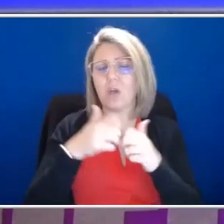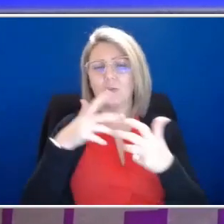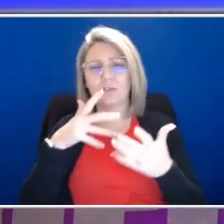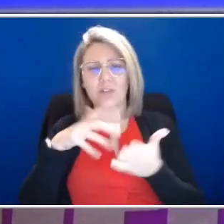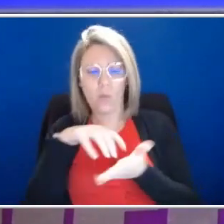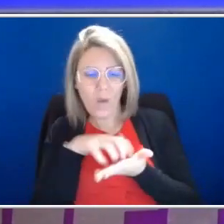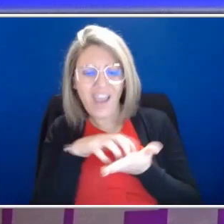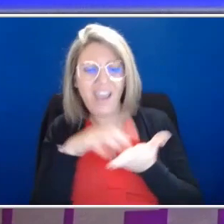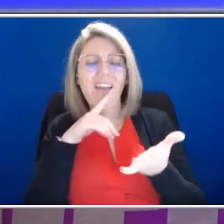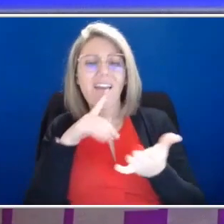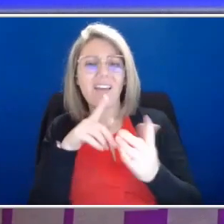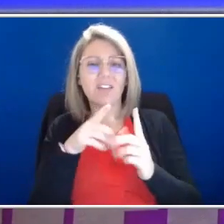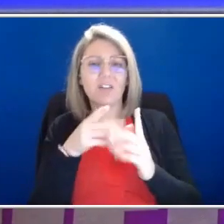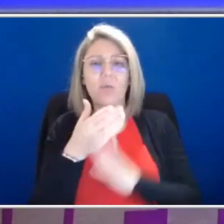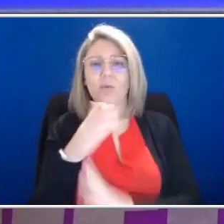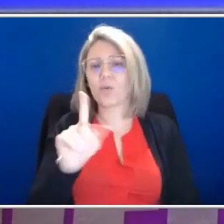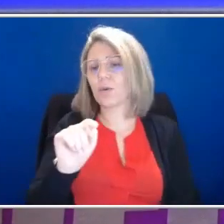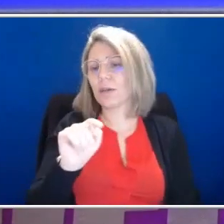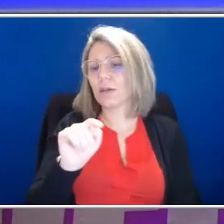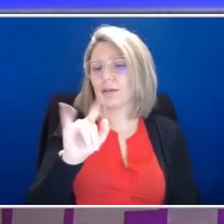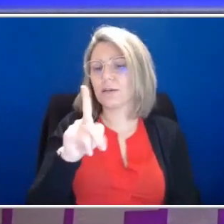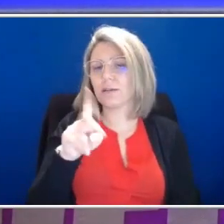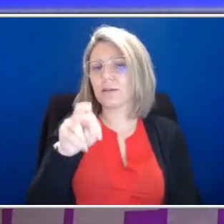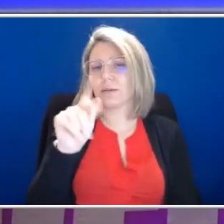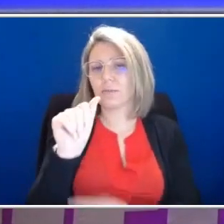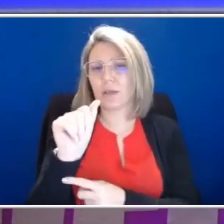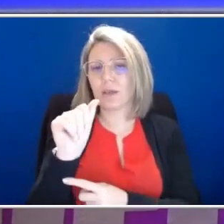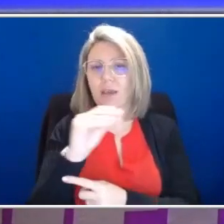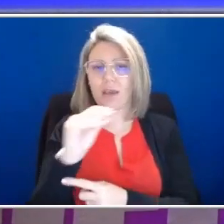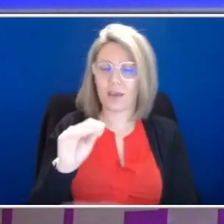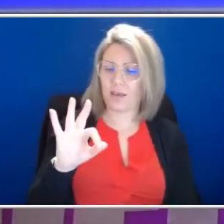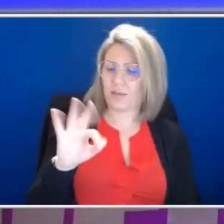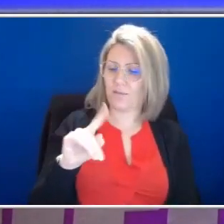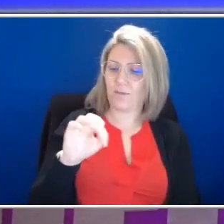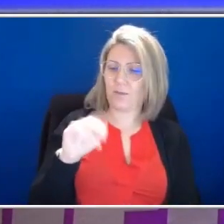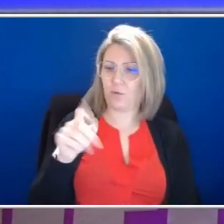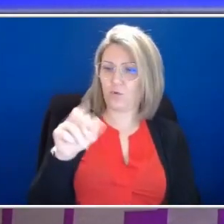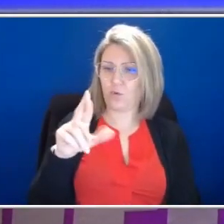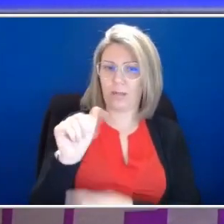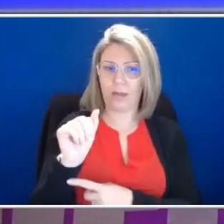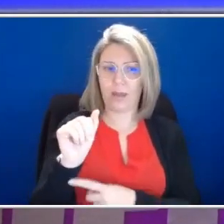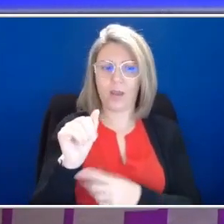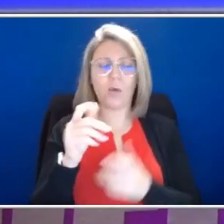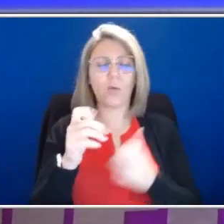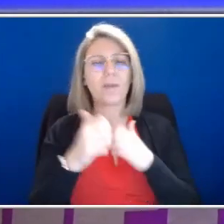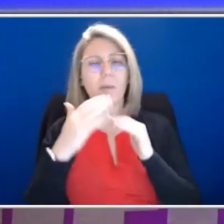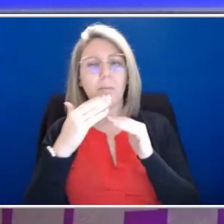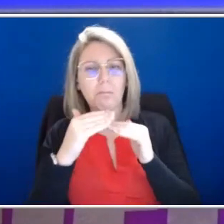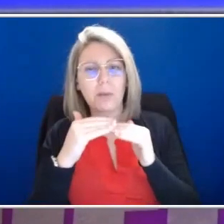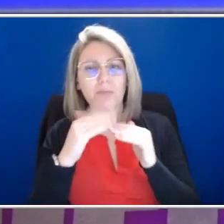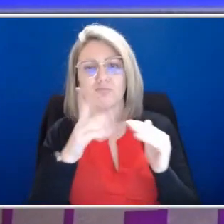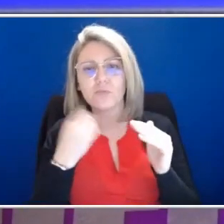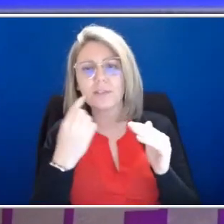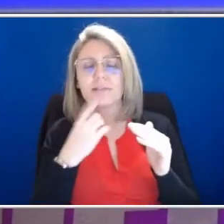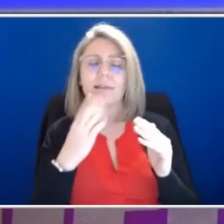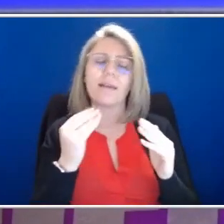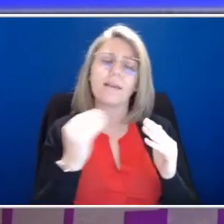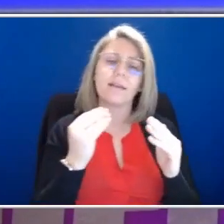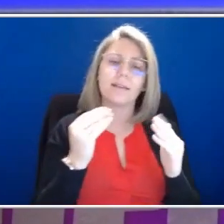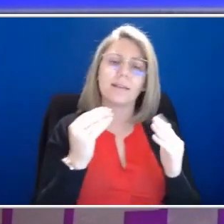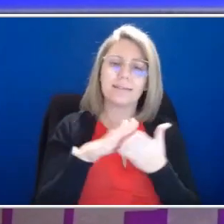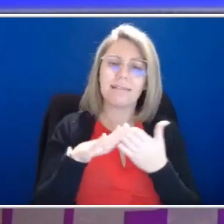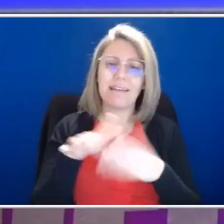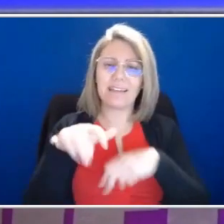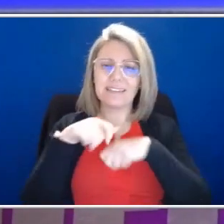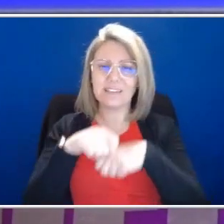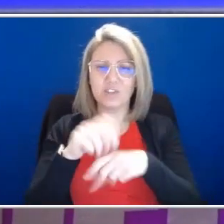So we can take the fibula with minimal morbidity. And it's a very nice tissue for us to use